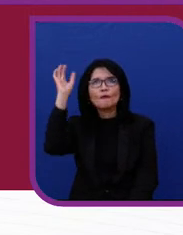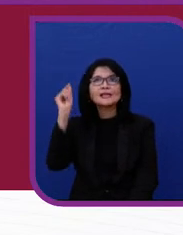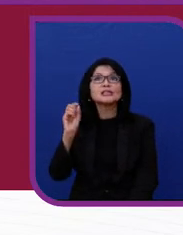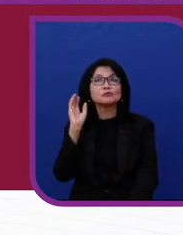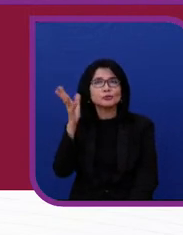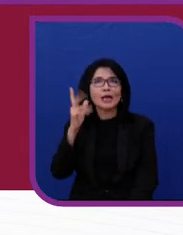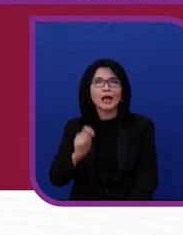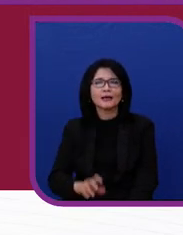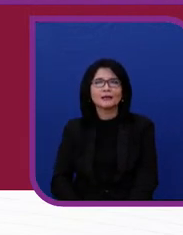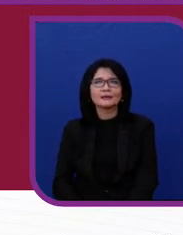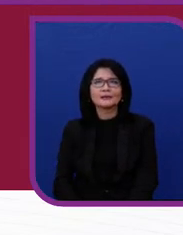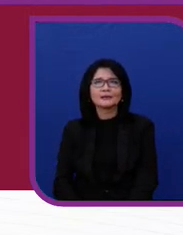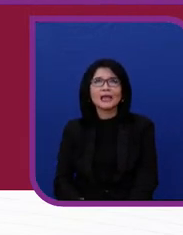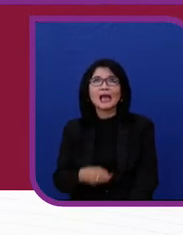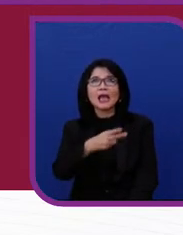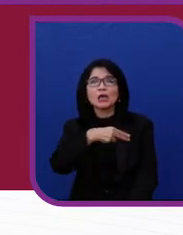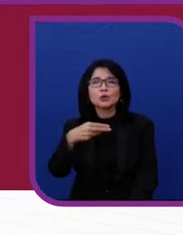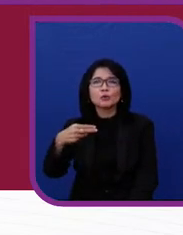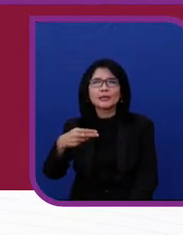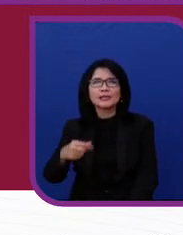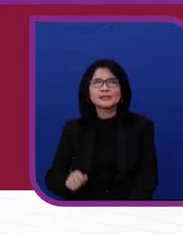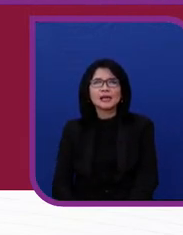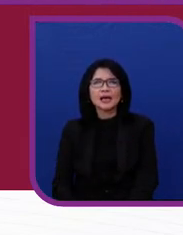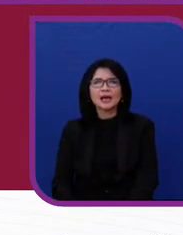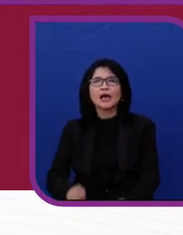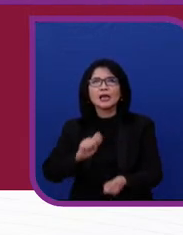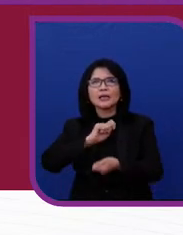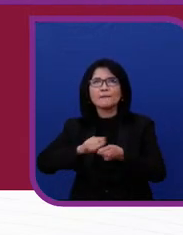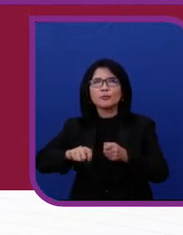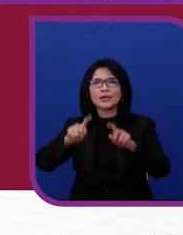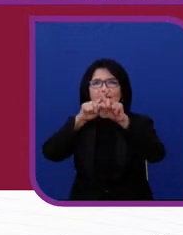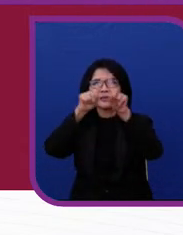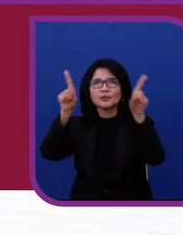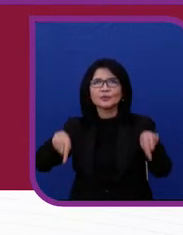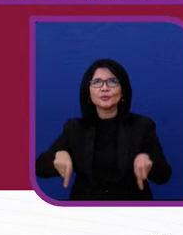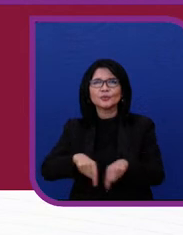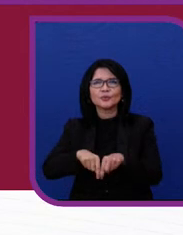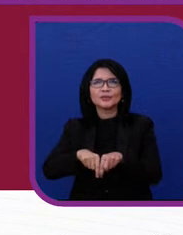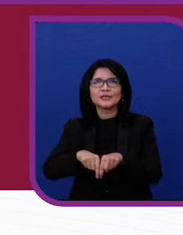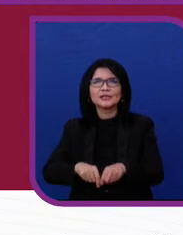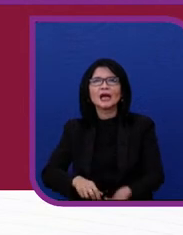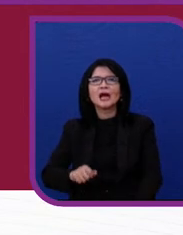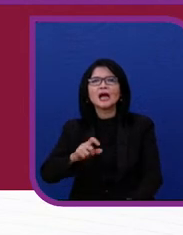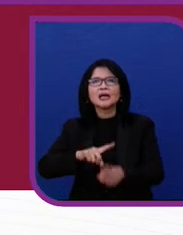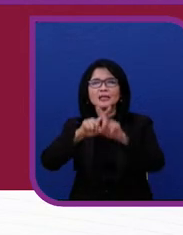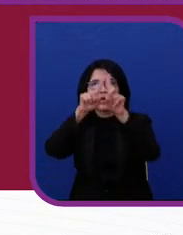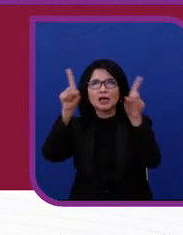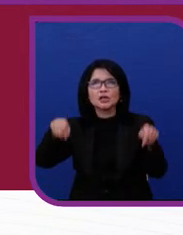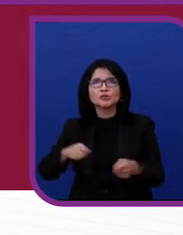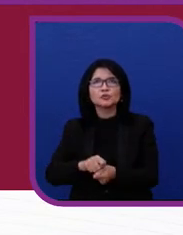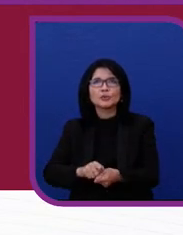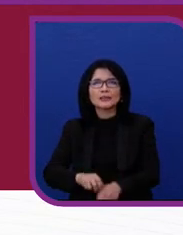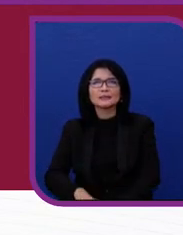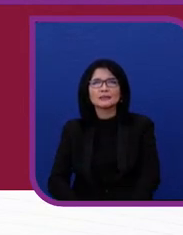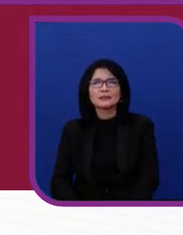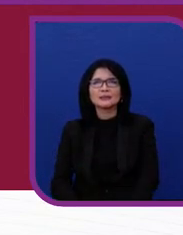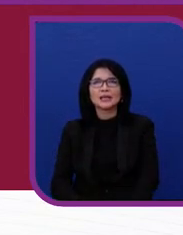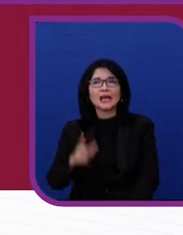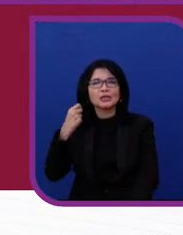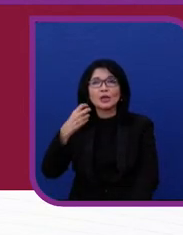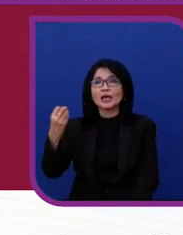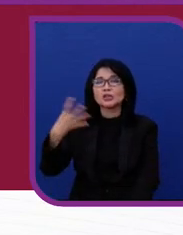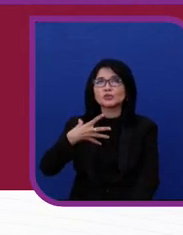first print Ponds orkes cukup baik inventions And think it went very well response on the market for